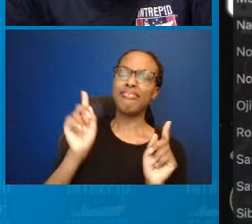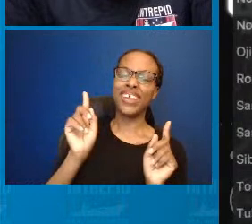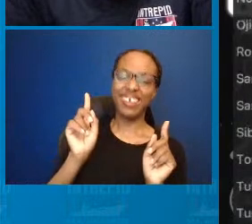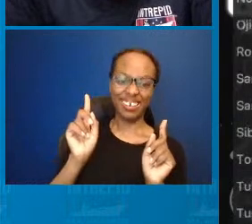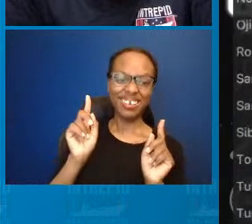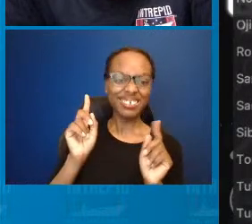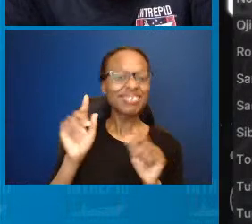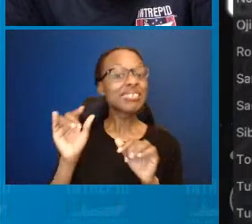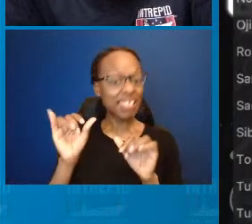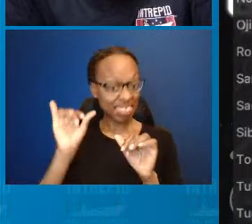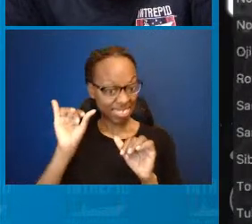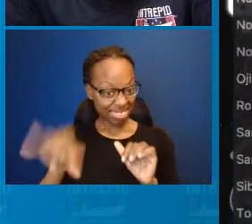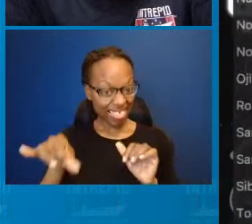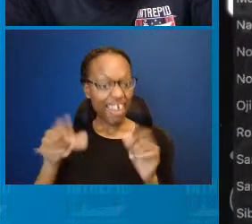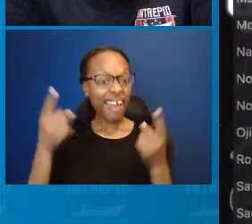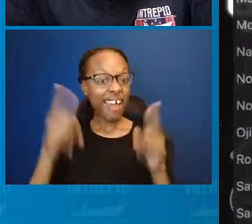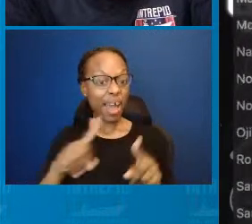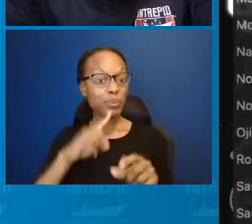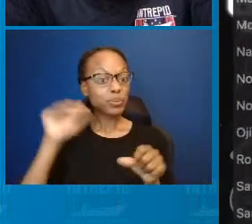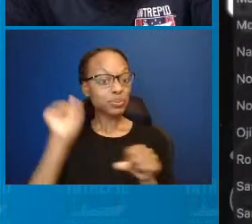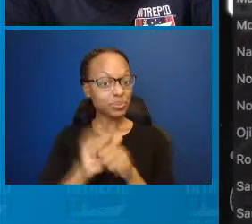star lore, and I want to change it to